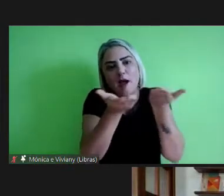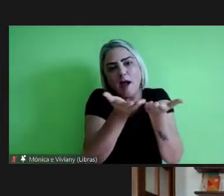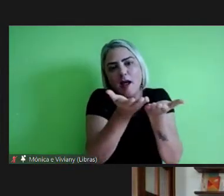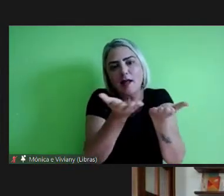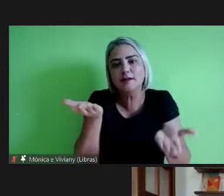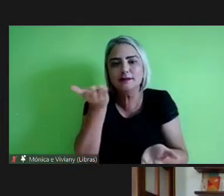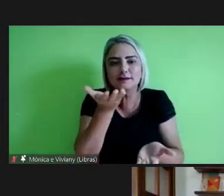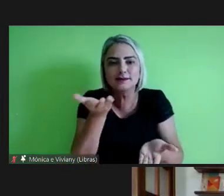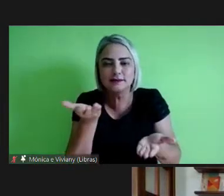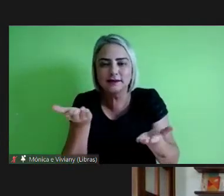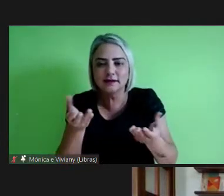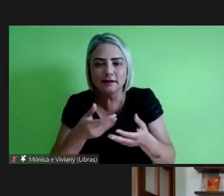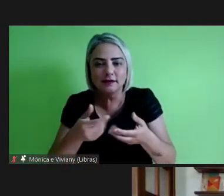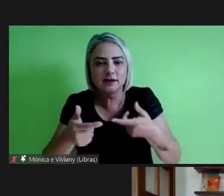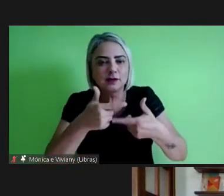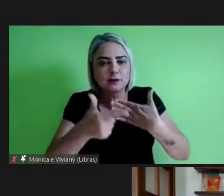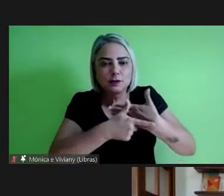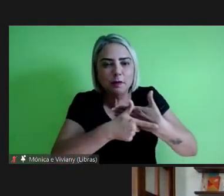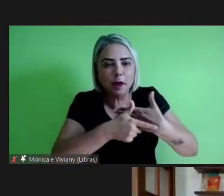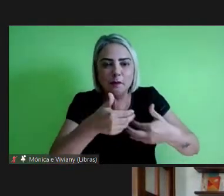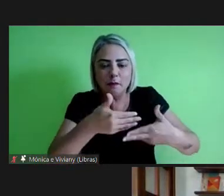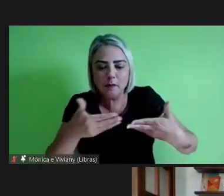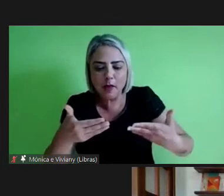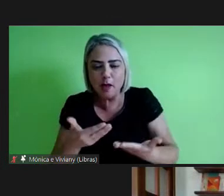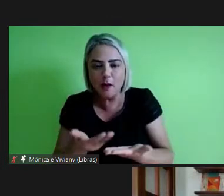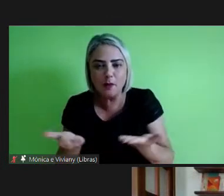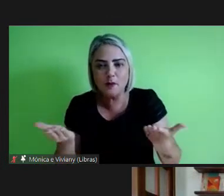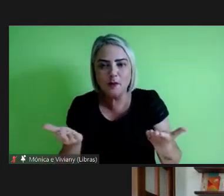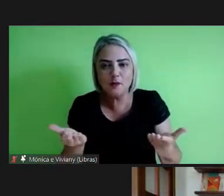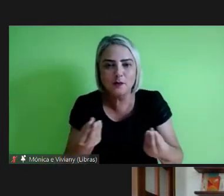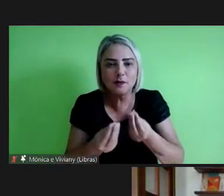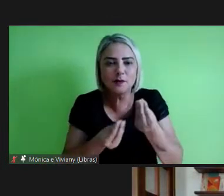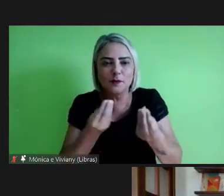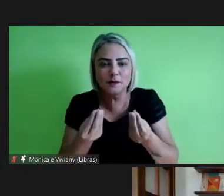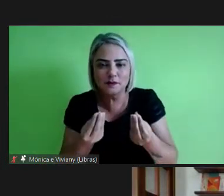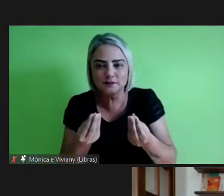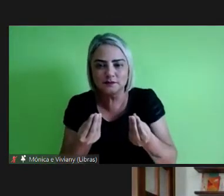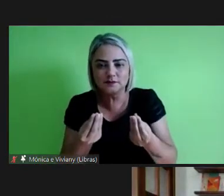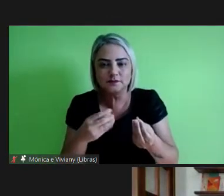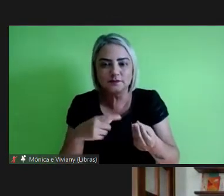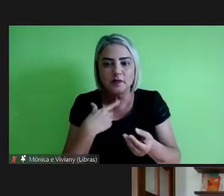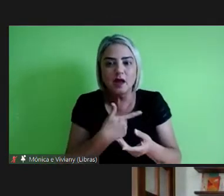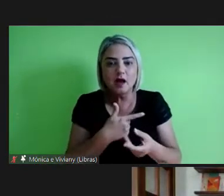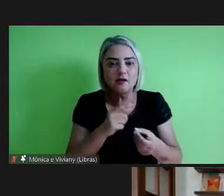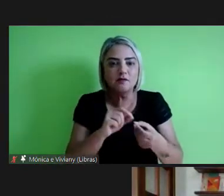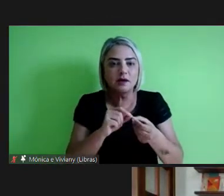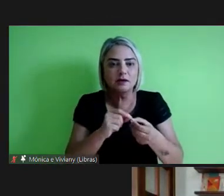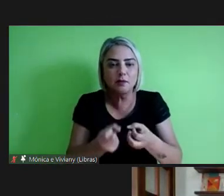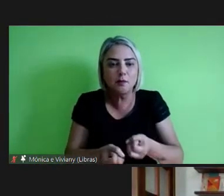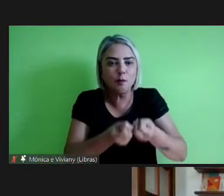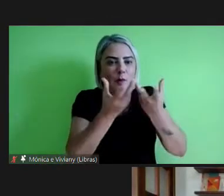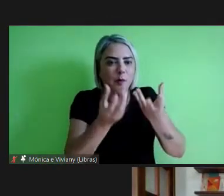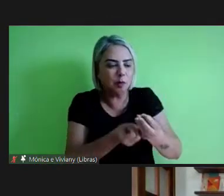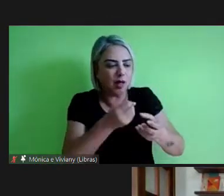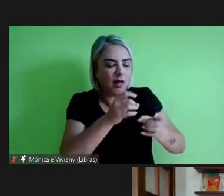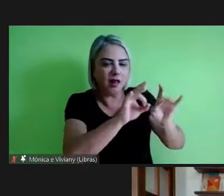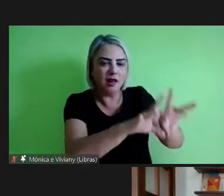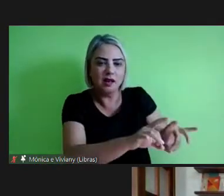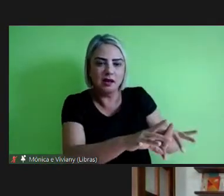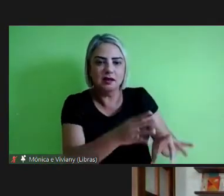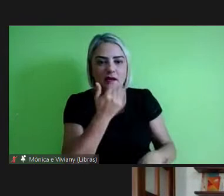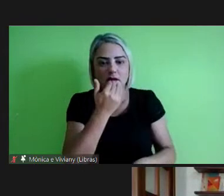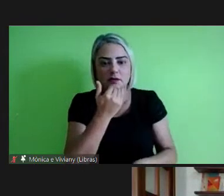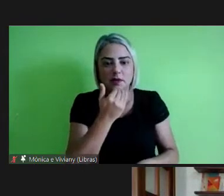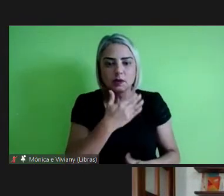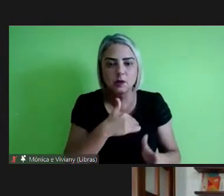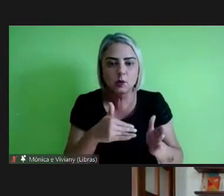on top of another place of paper with, I don't know, plastic again. So we are producing